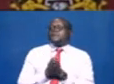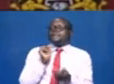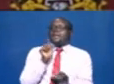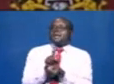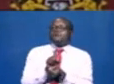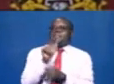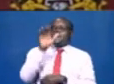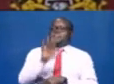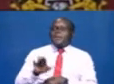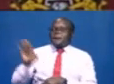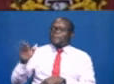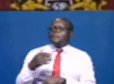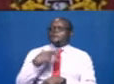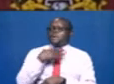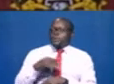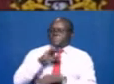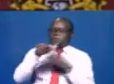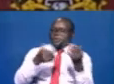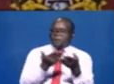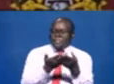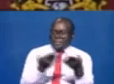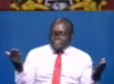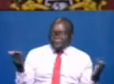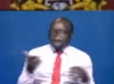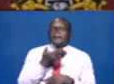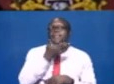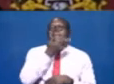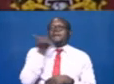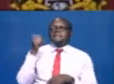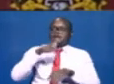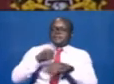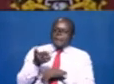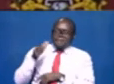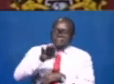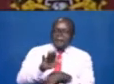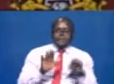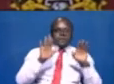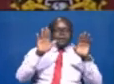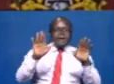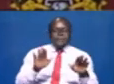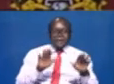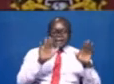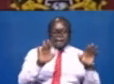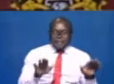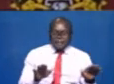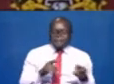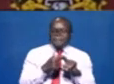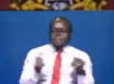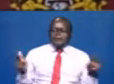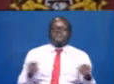I want to wish all of them the very best as they embark on their campaigns. However, Honorable Speaker,